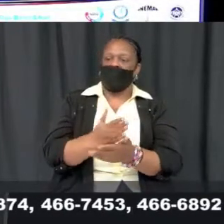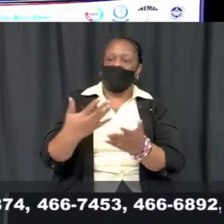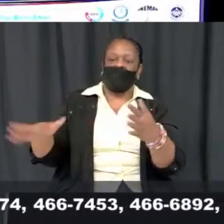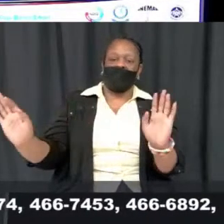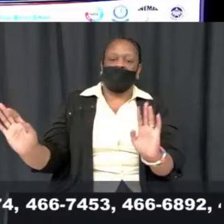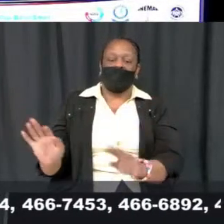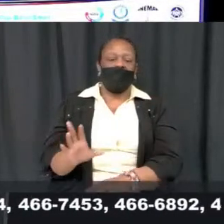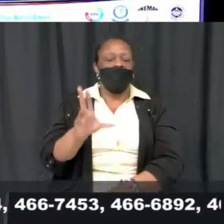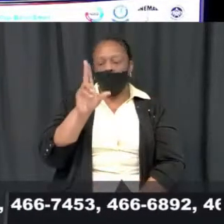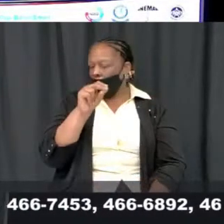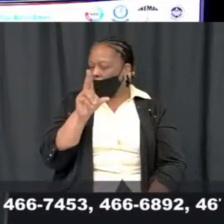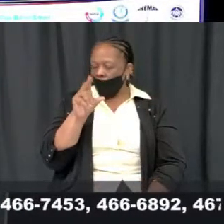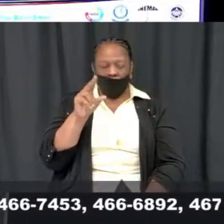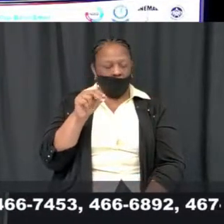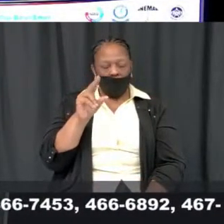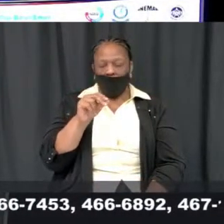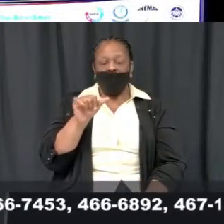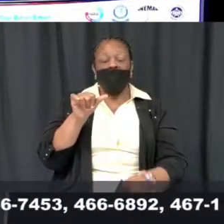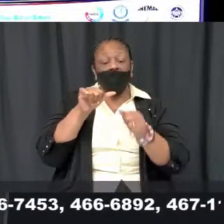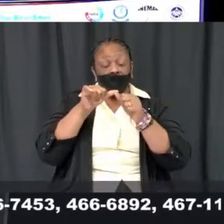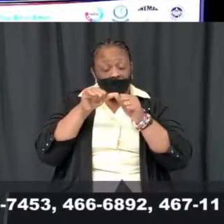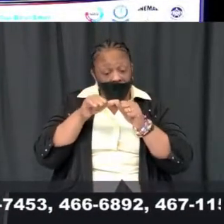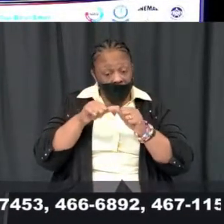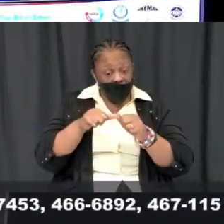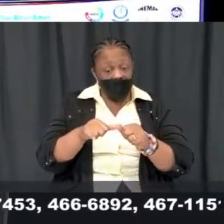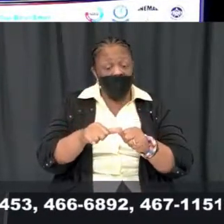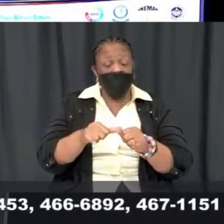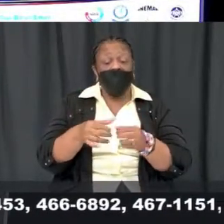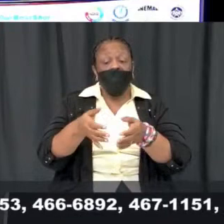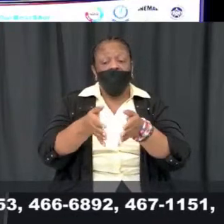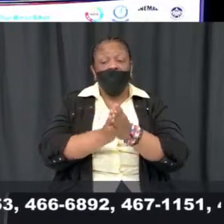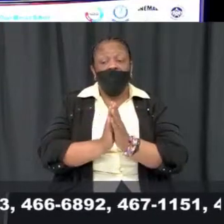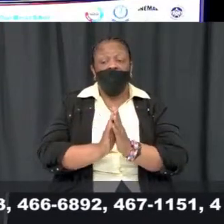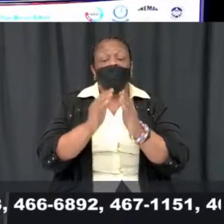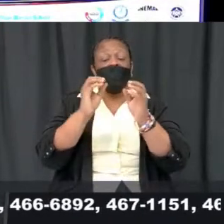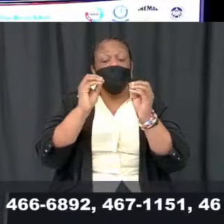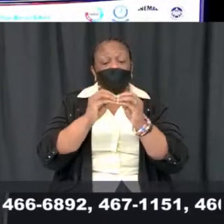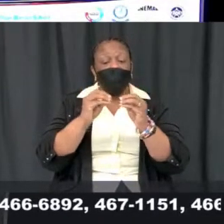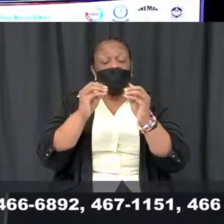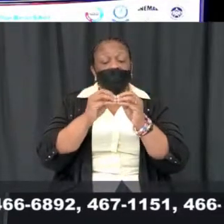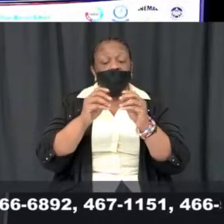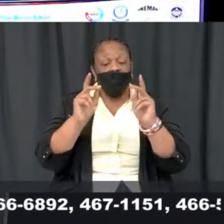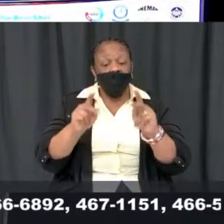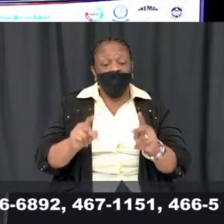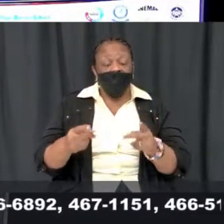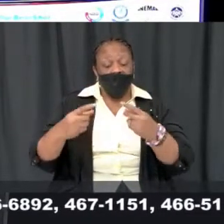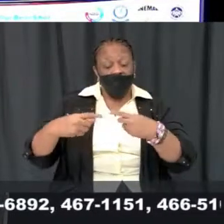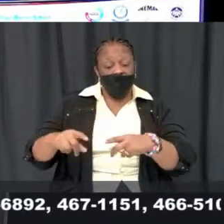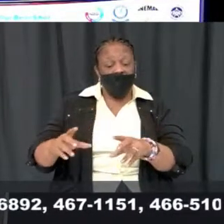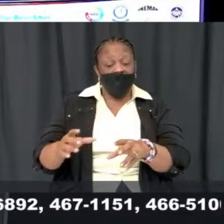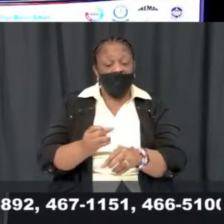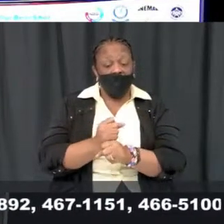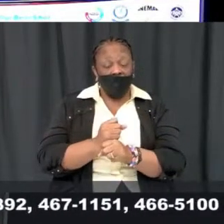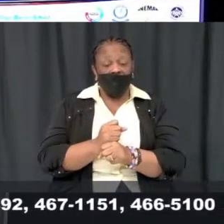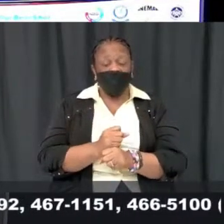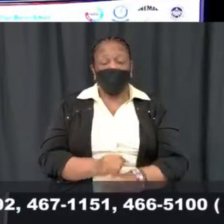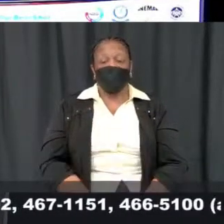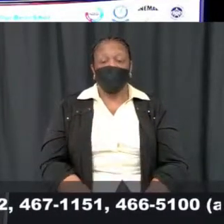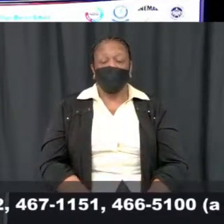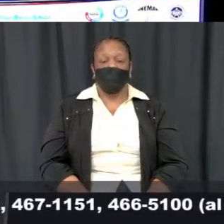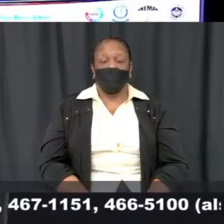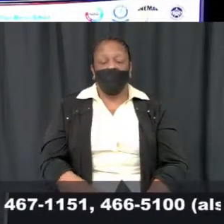to 70% of the population, for example, we know that 70% of our populations, they are adults. But